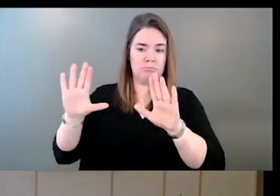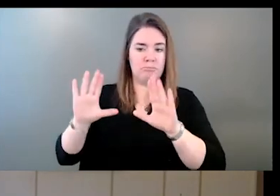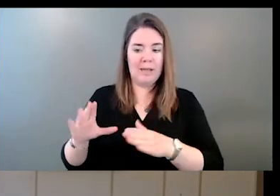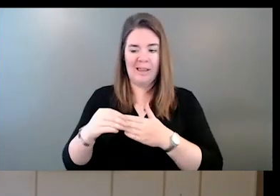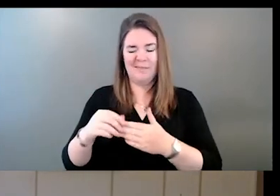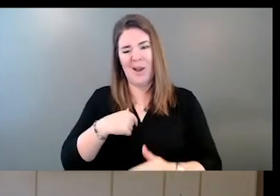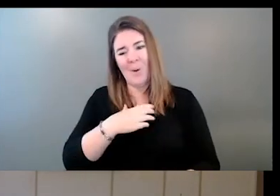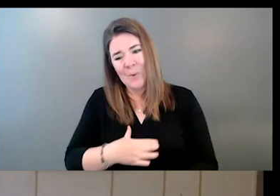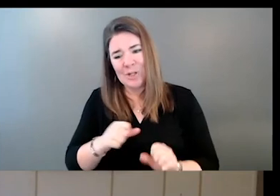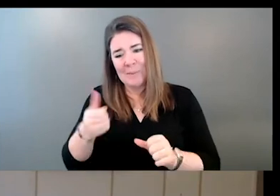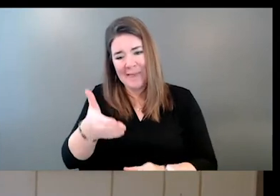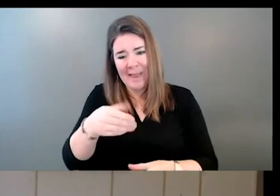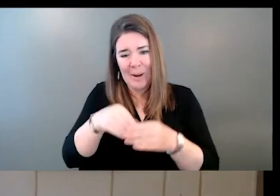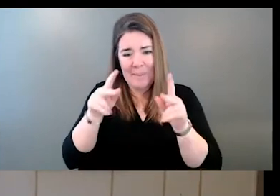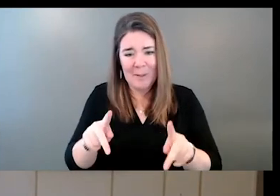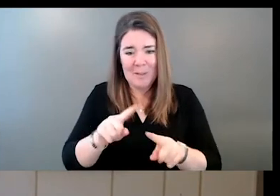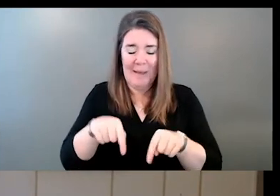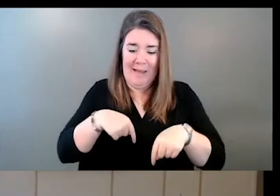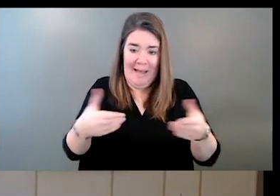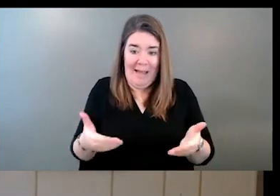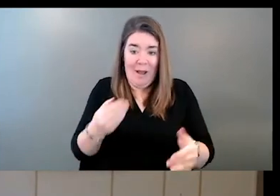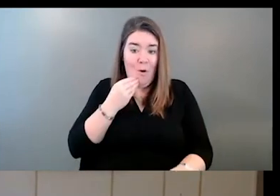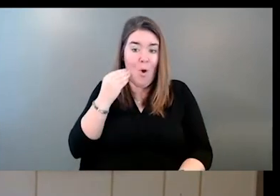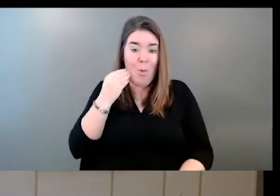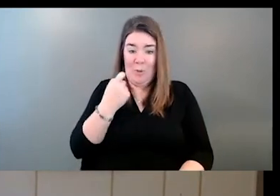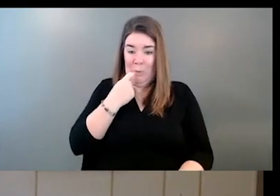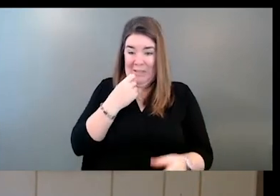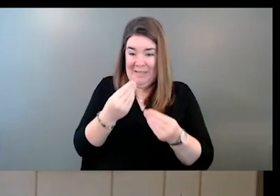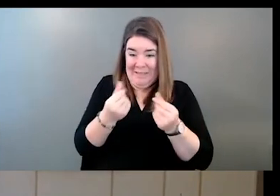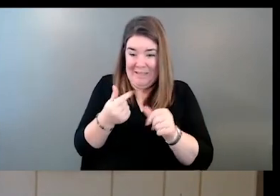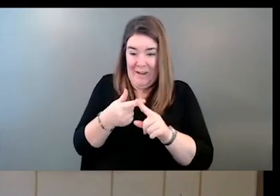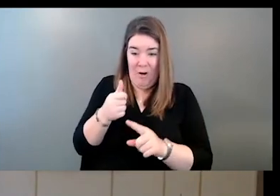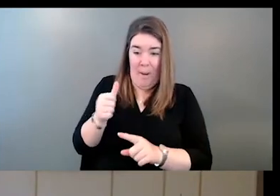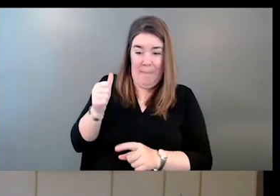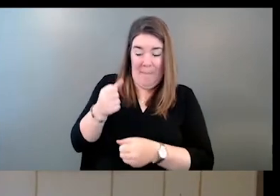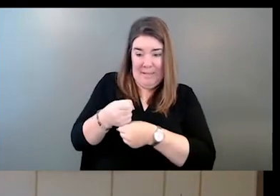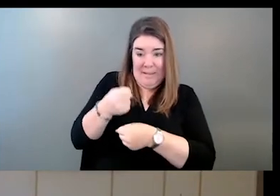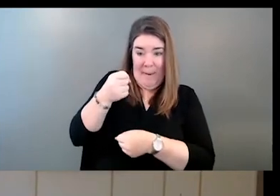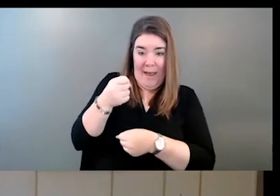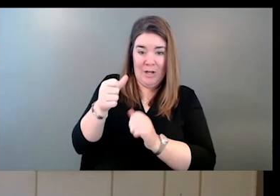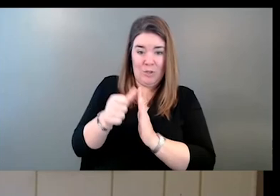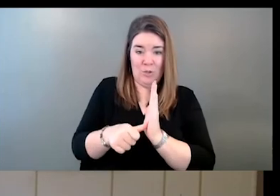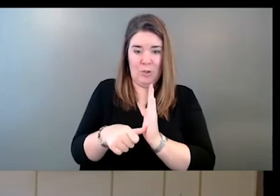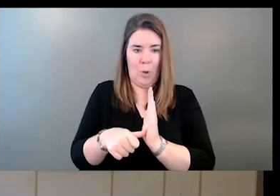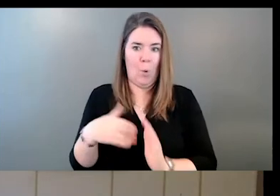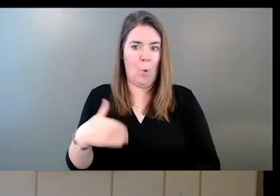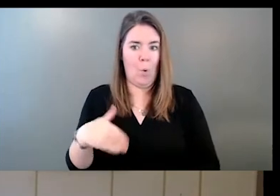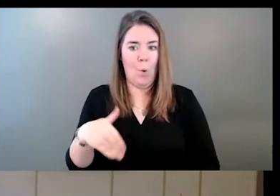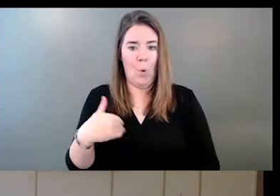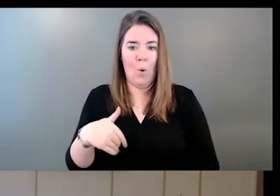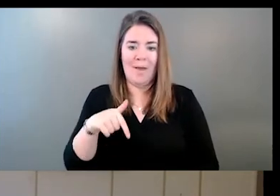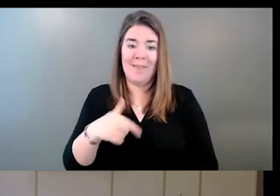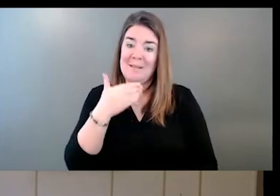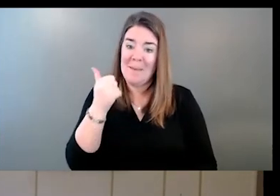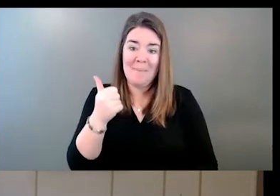in person, but I am at home recovering from spinal surgery, and I have to say, this is probably the best